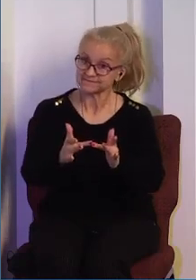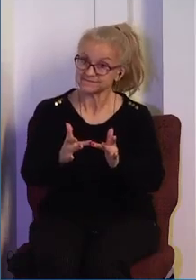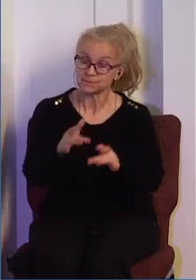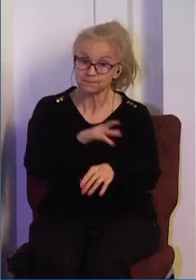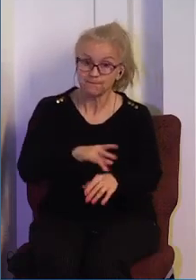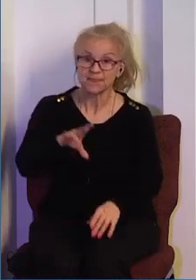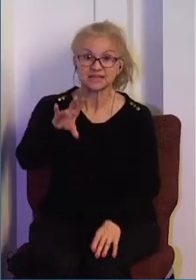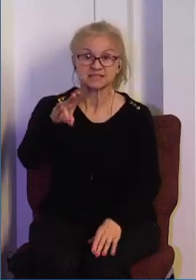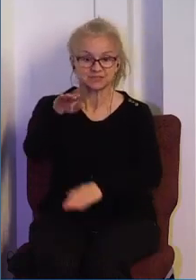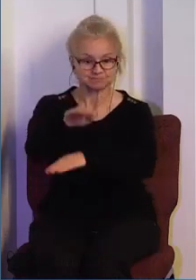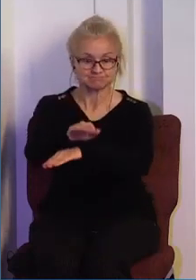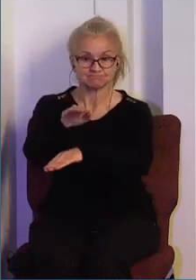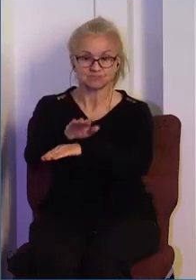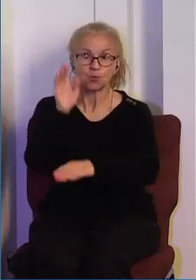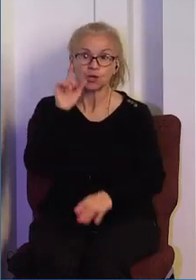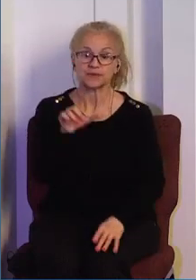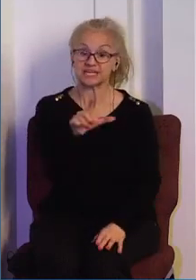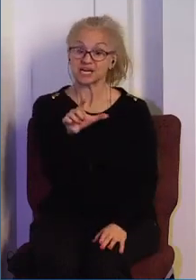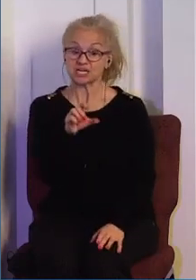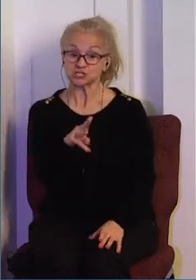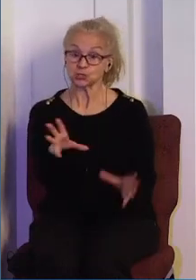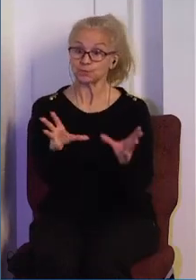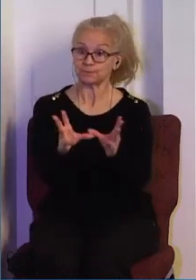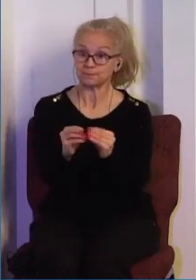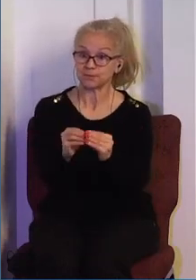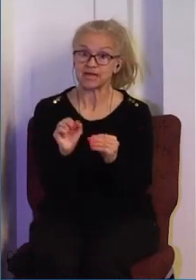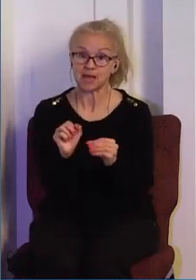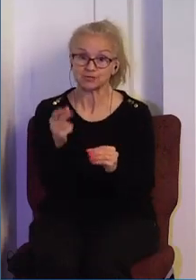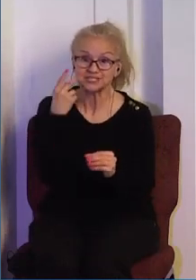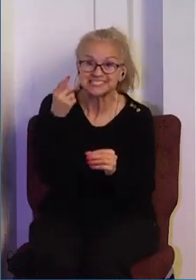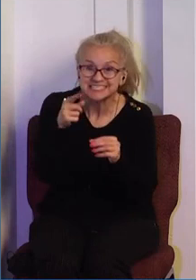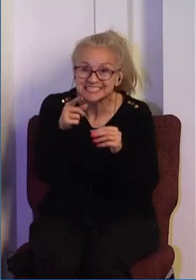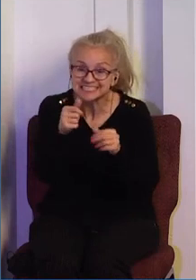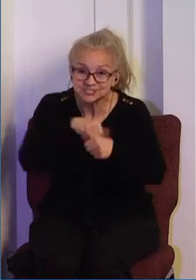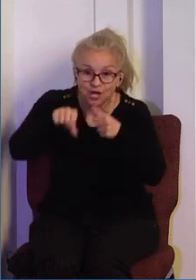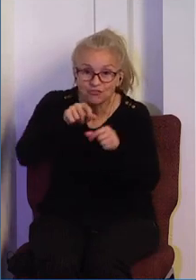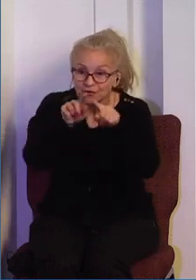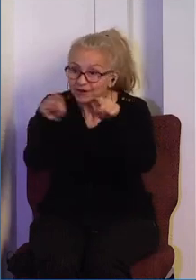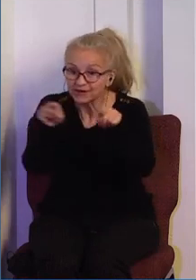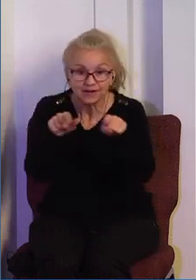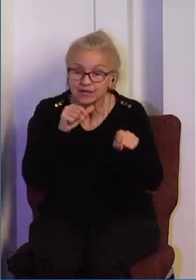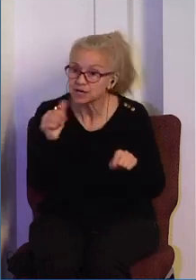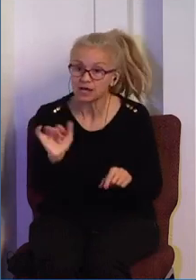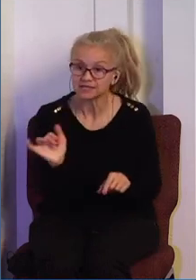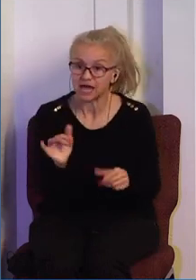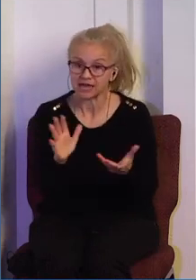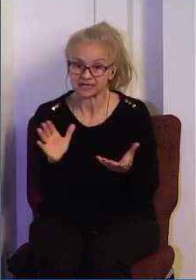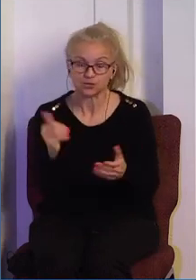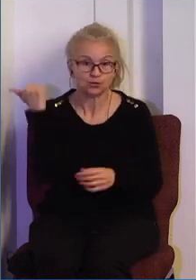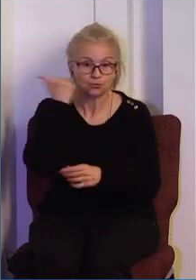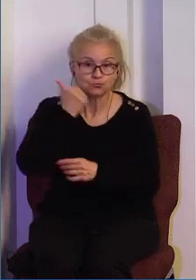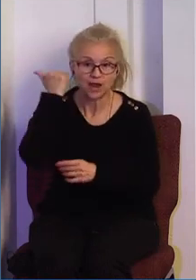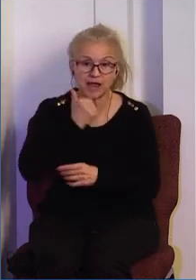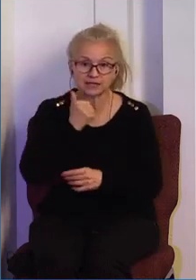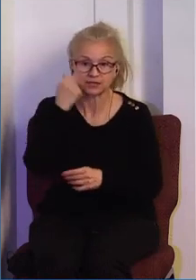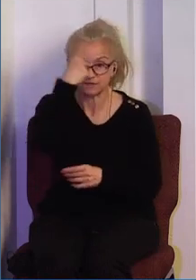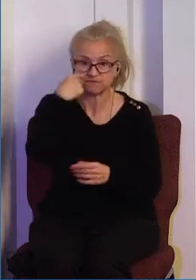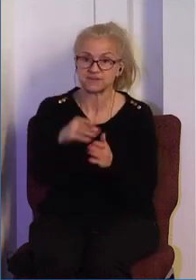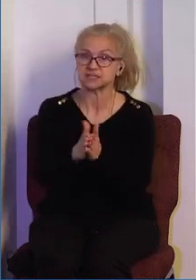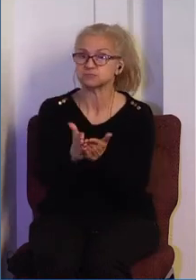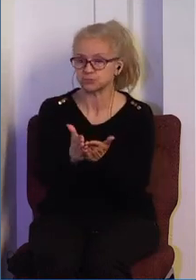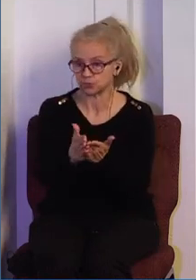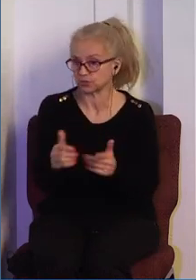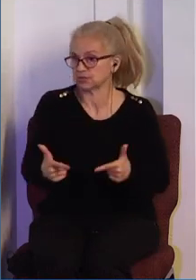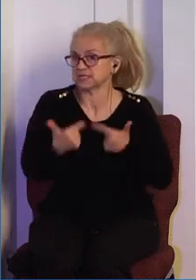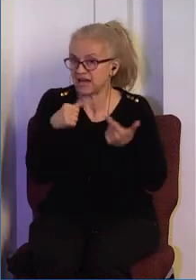7 p.m. It will be a Zoom meeting, so we'll be able to see each other. It's not going to be like our regular Facebook Live